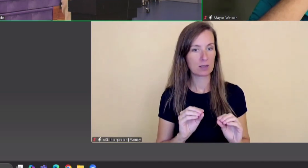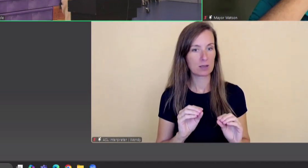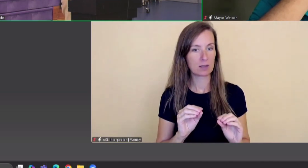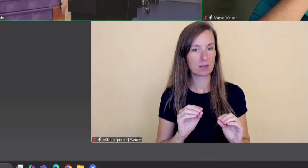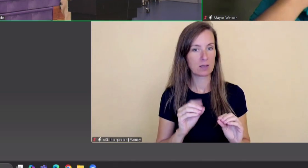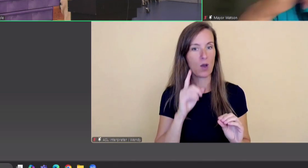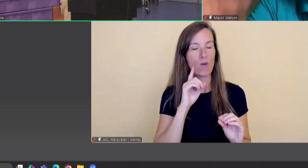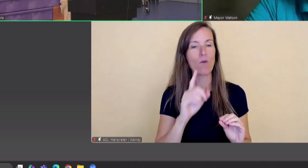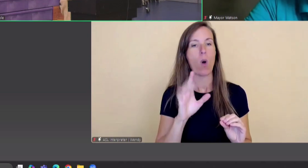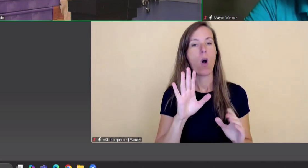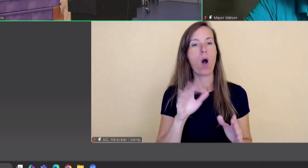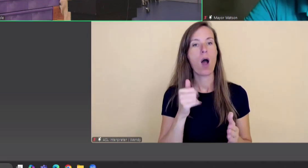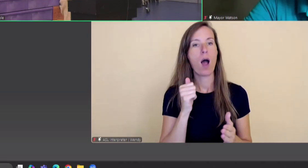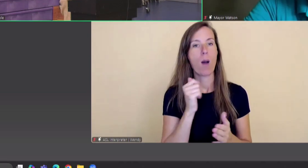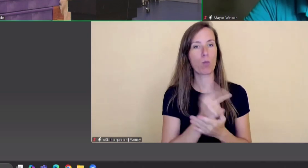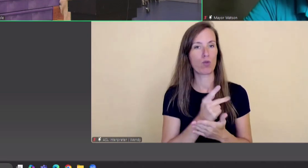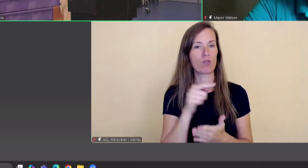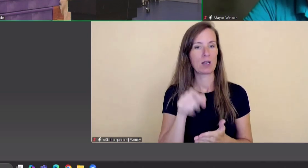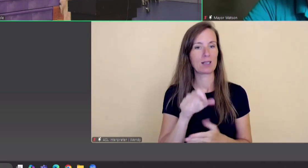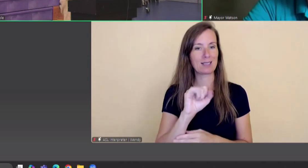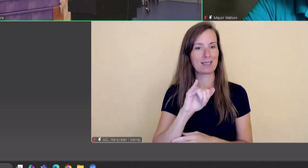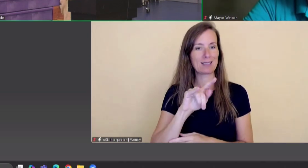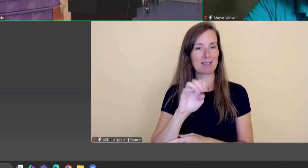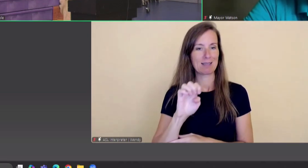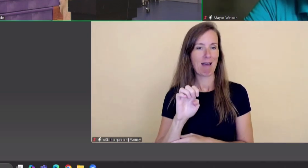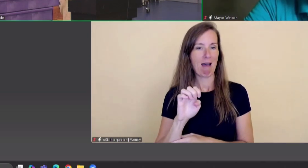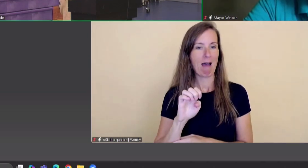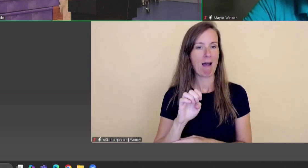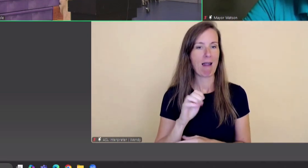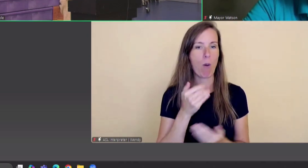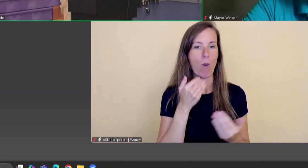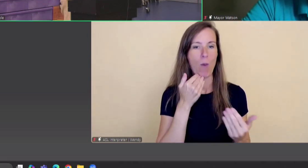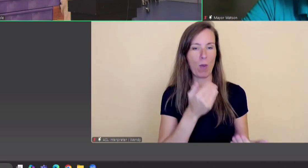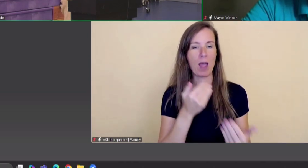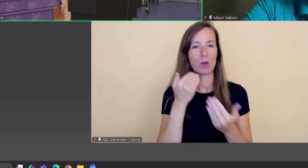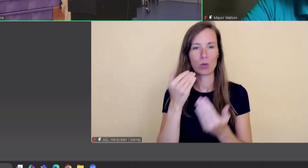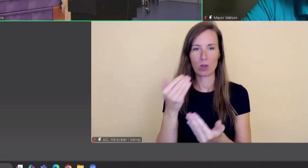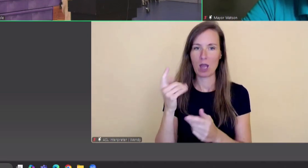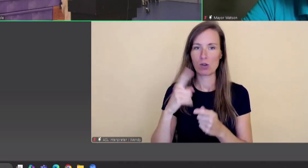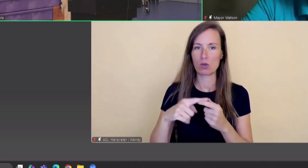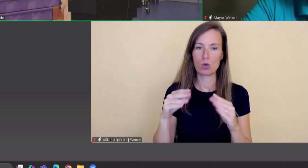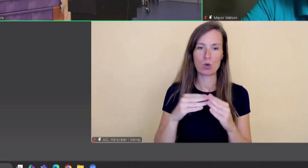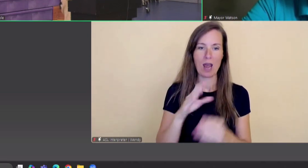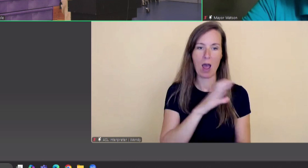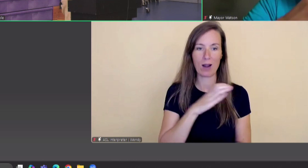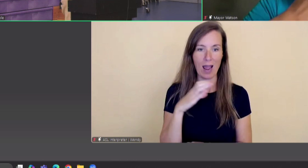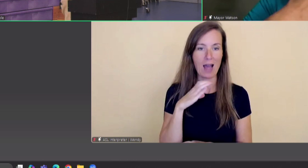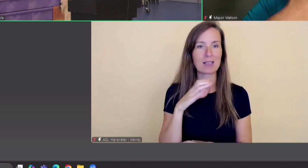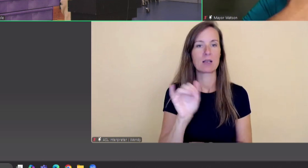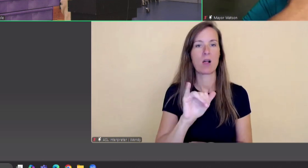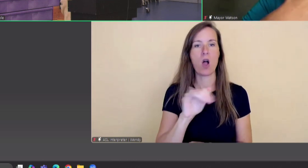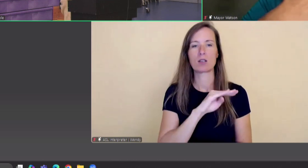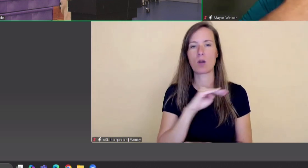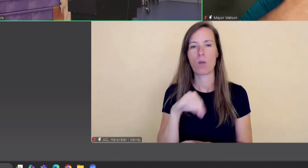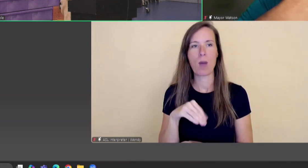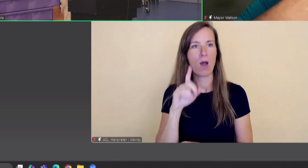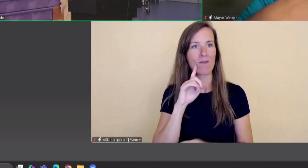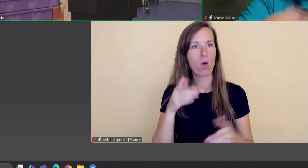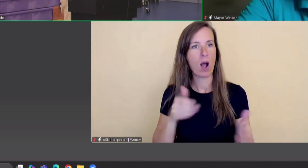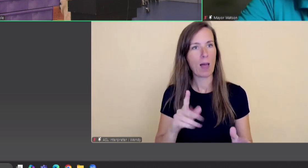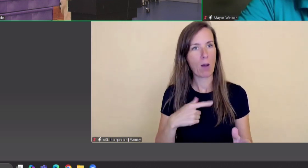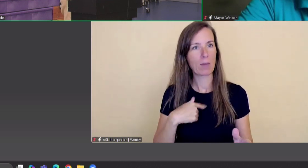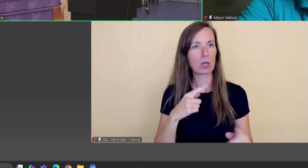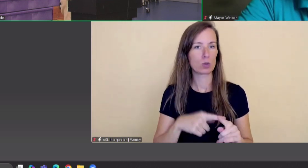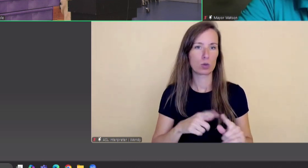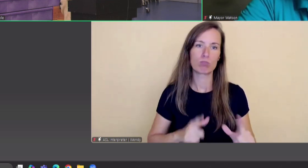sincere gratitude and thank you to the town council and the mayor for allowing me to put up a plaque in memory